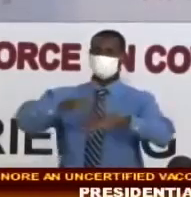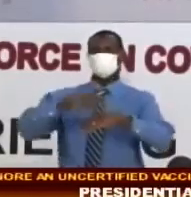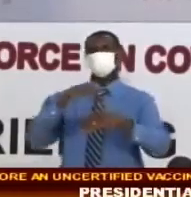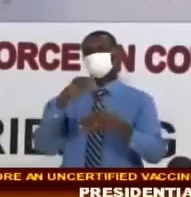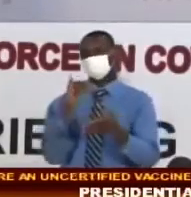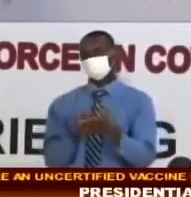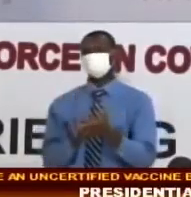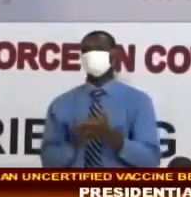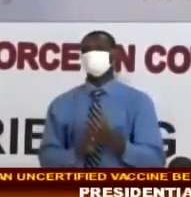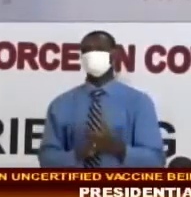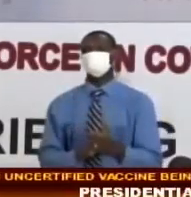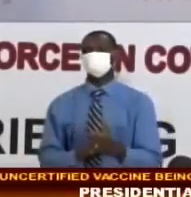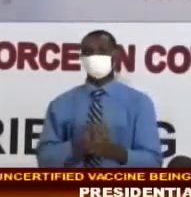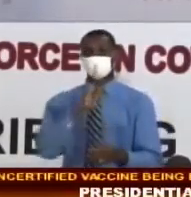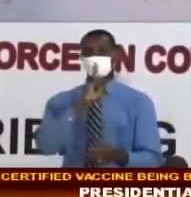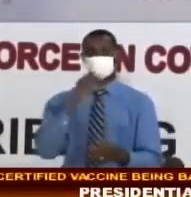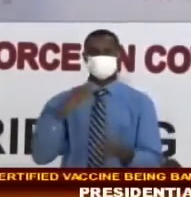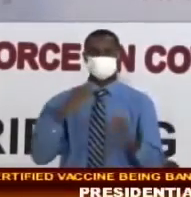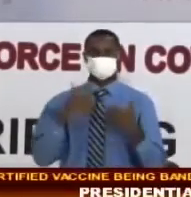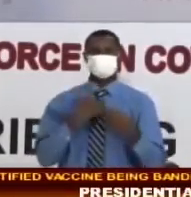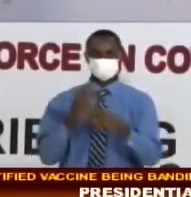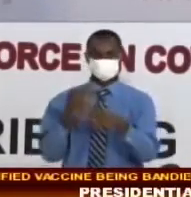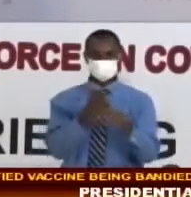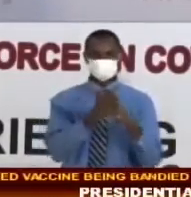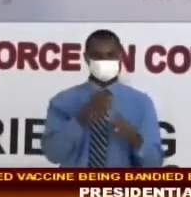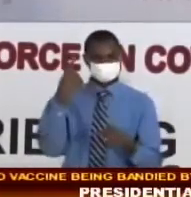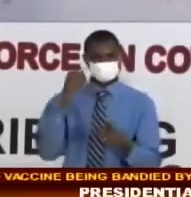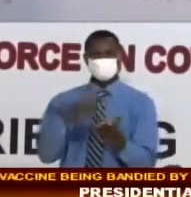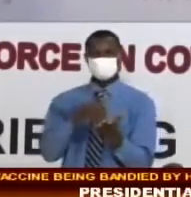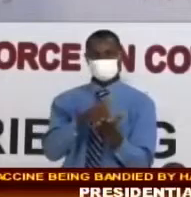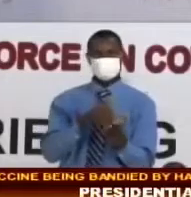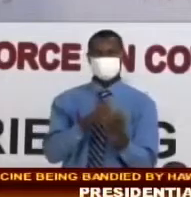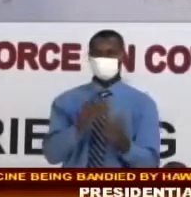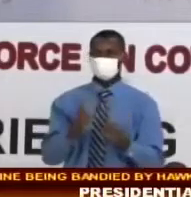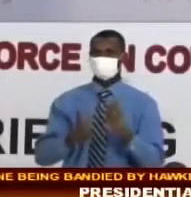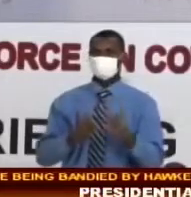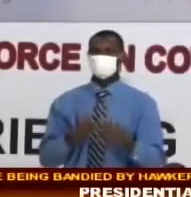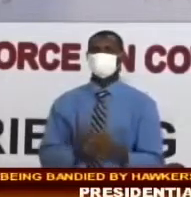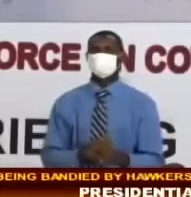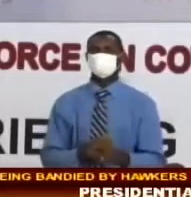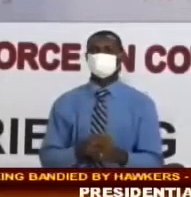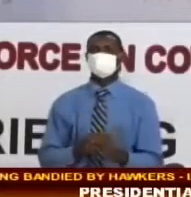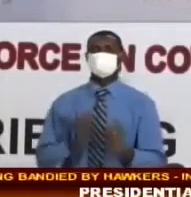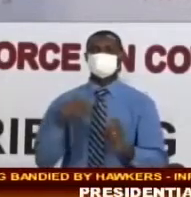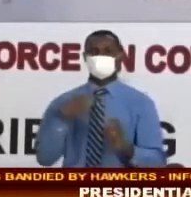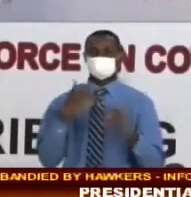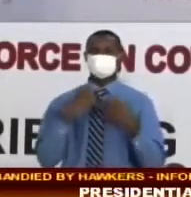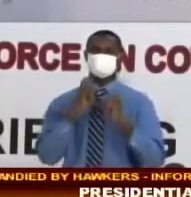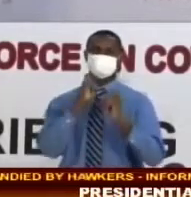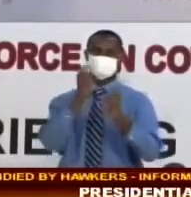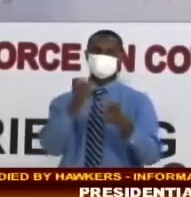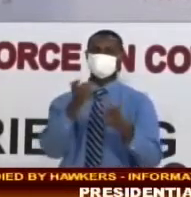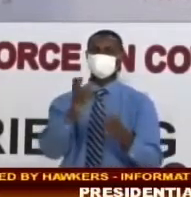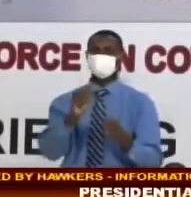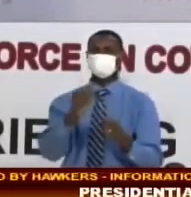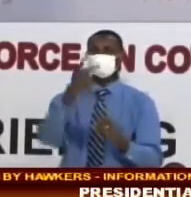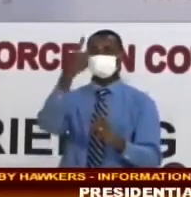cater for these vulnerable groups, given the 2 months package that we're giving